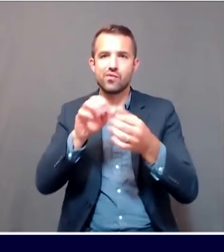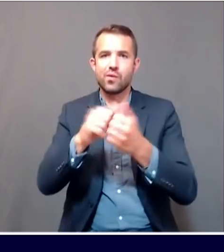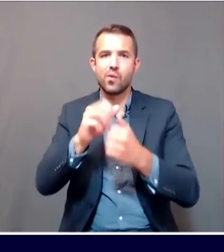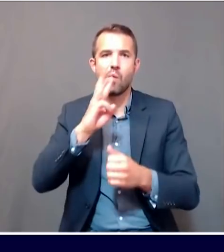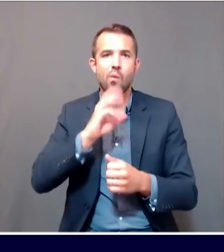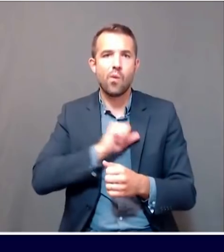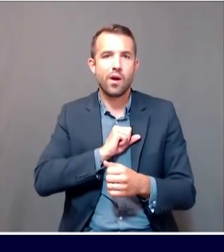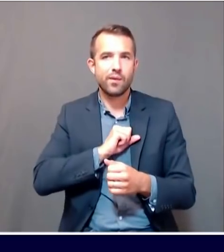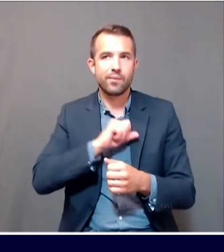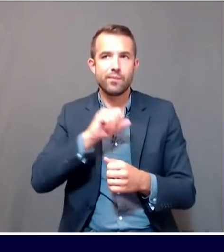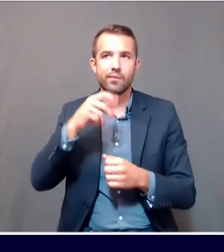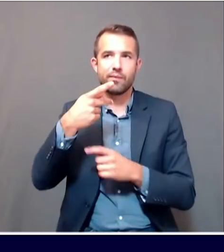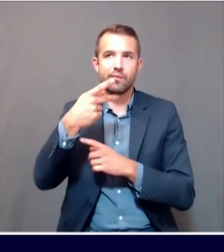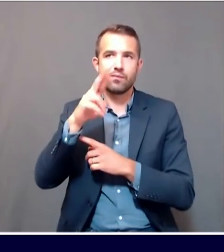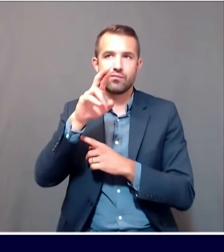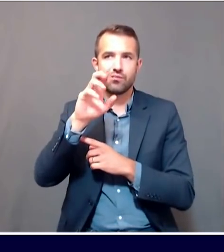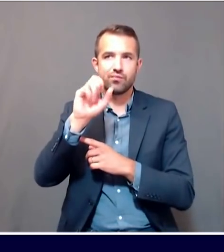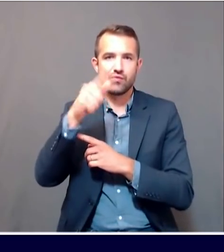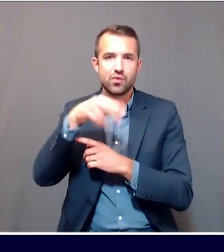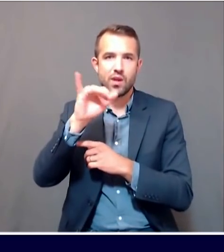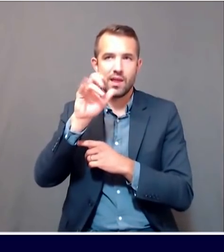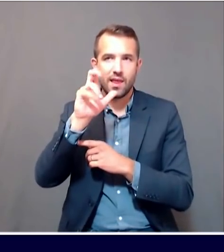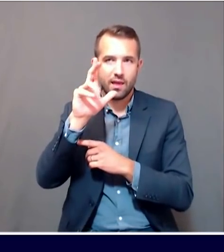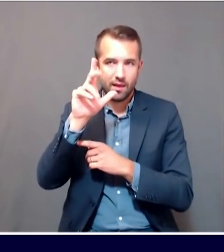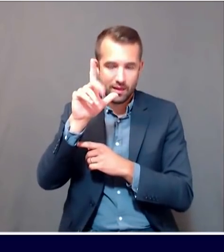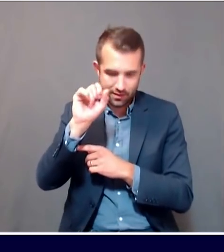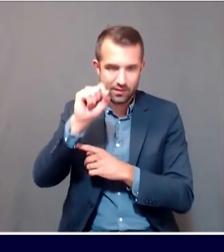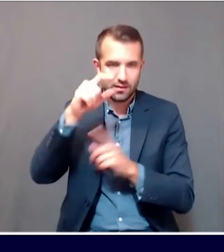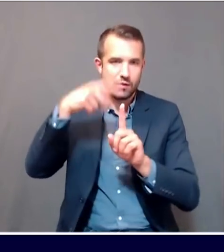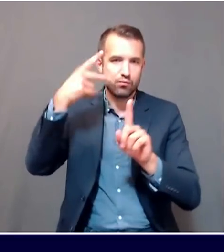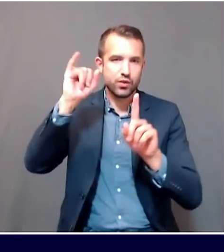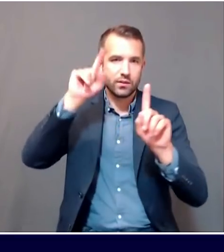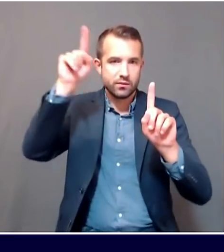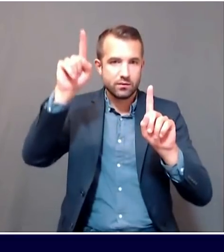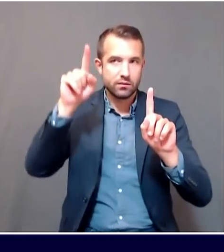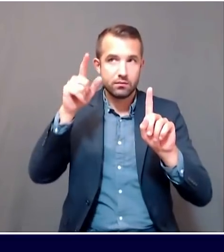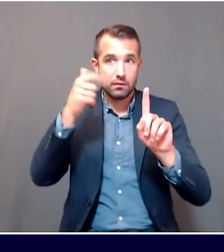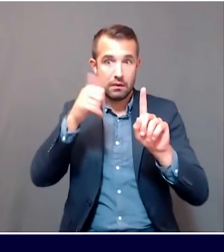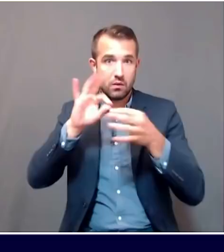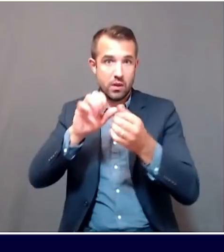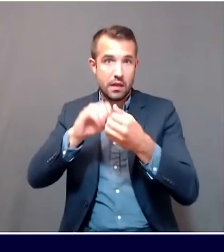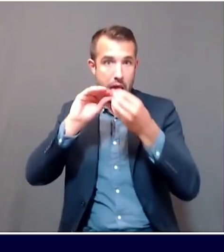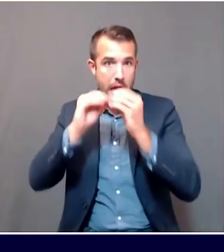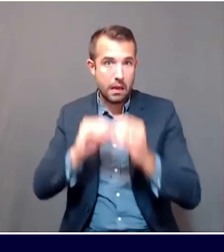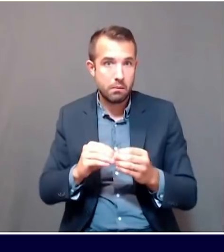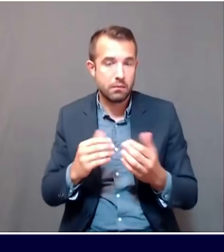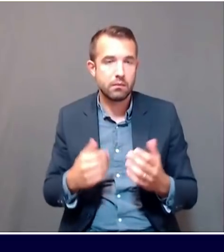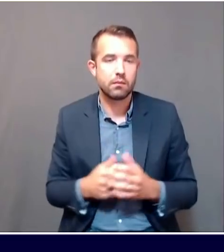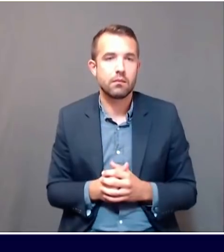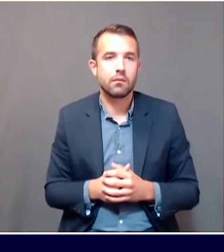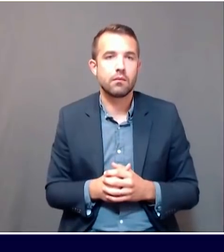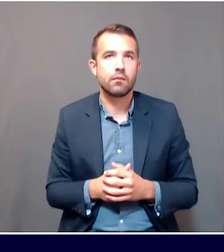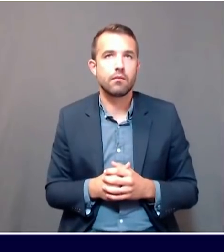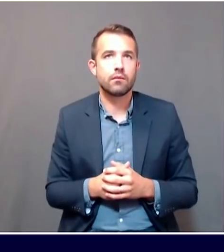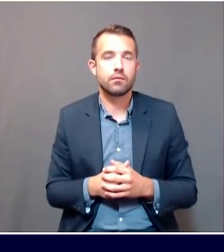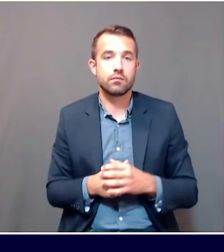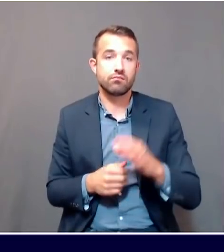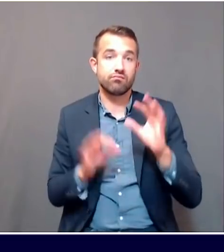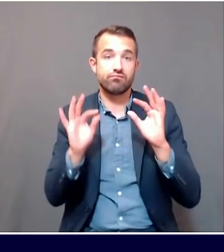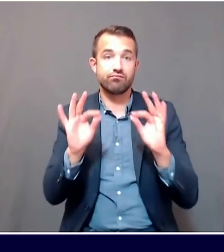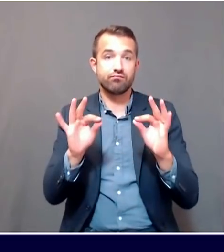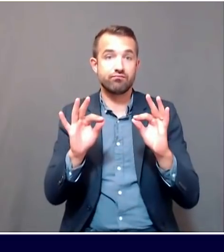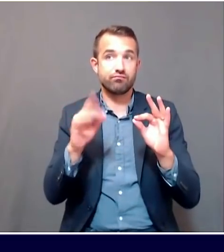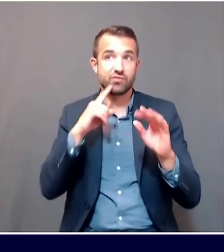Isle. Sure thing, Ashley. There are still 3 cases at the Walmart up in Presque Isle. Investigation is